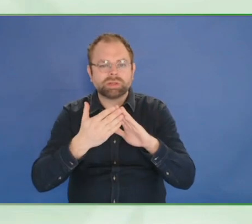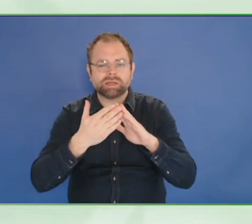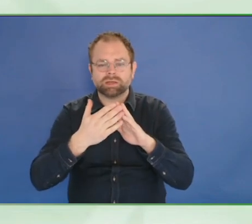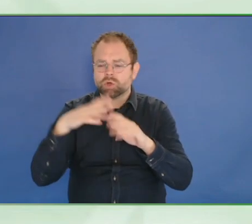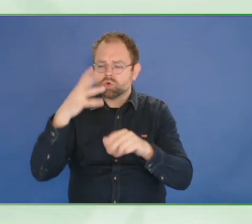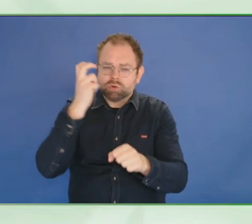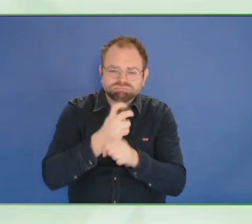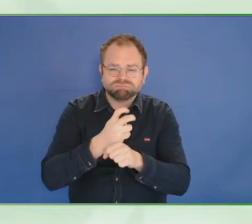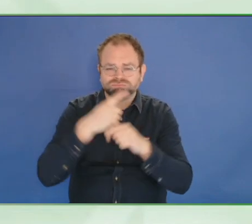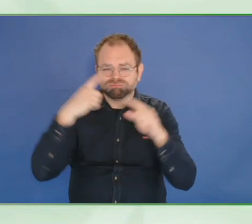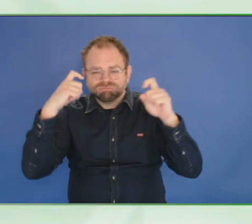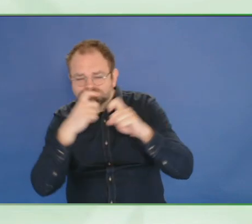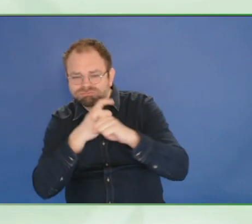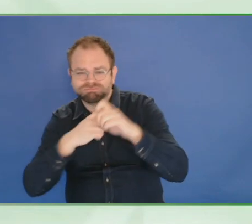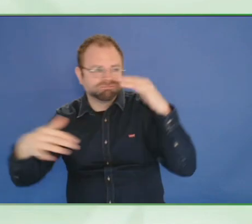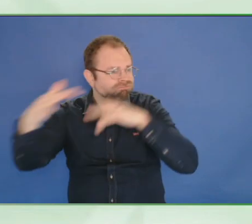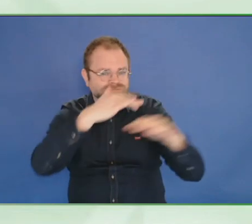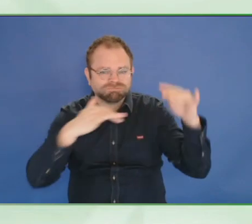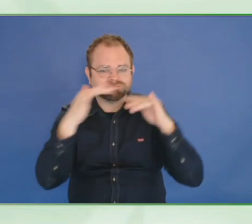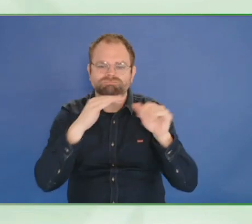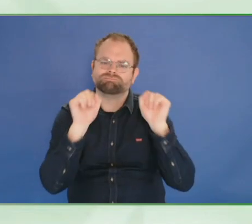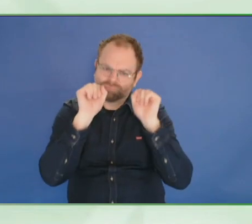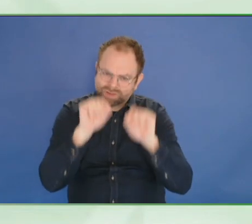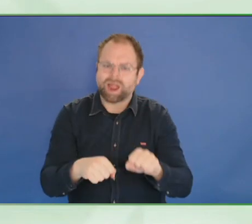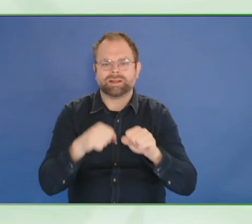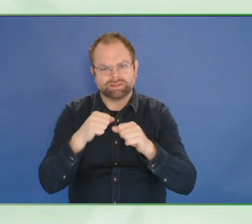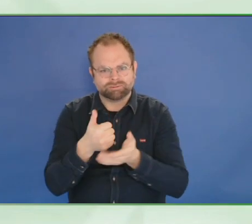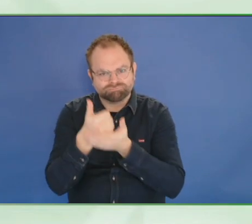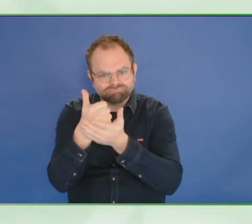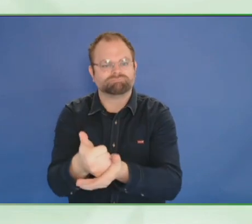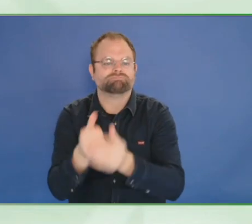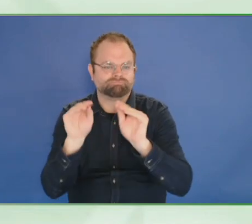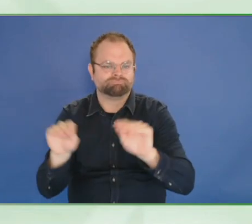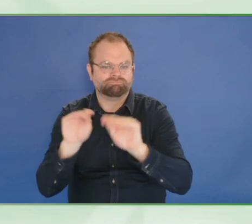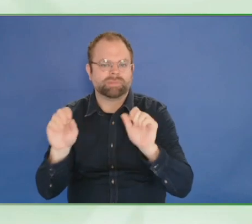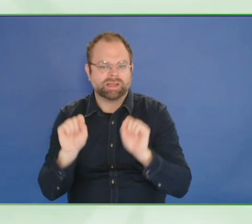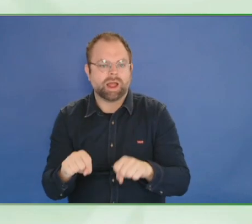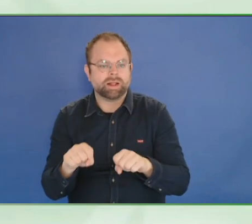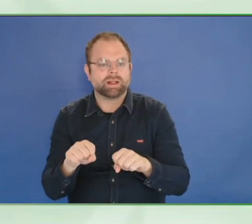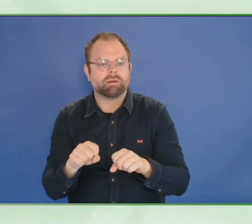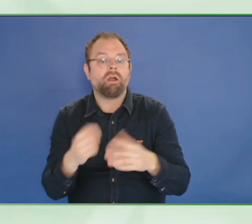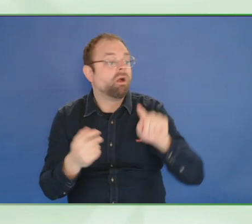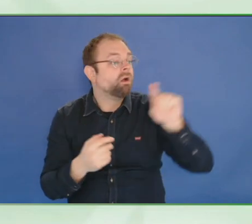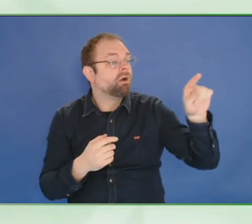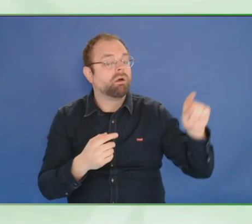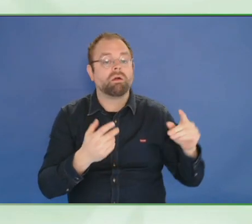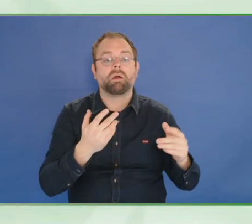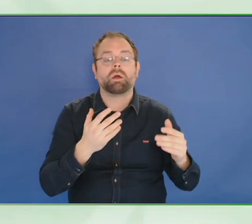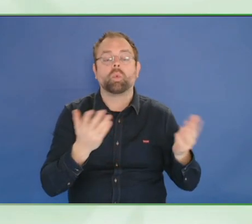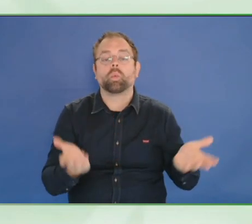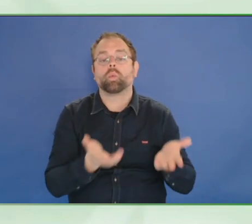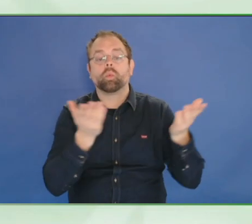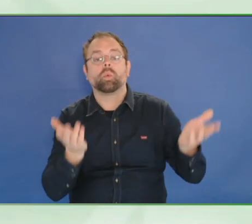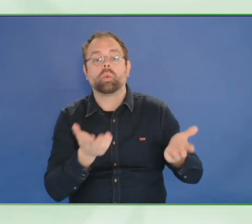anyone else in a less complicated situation. And it looks like we are now out of time. I wish we had time